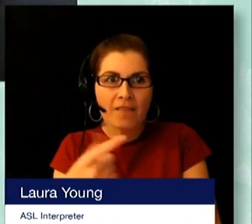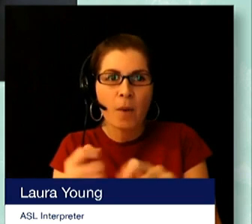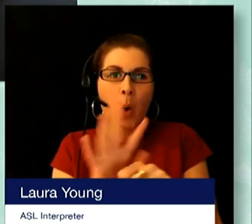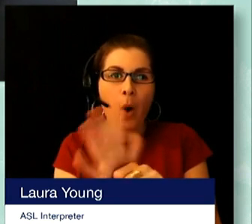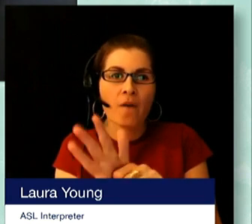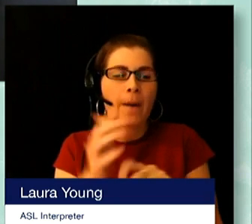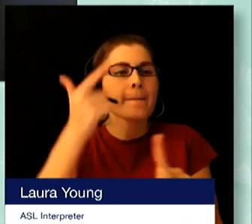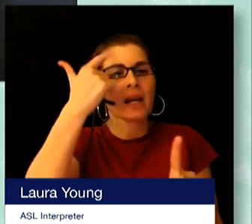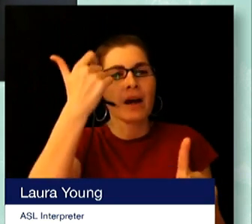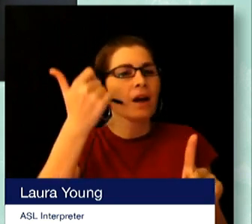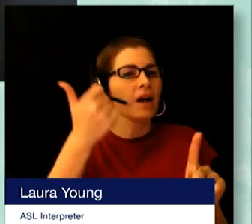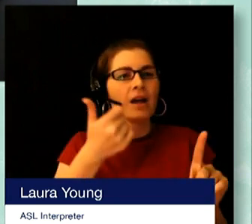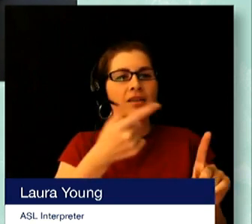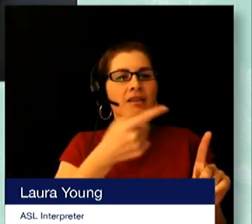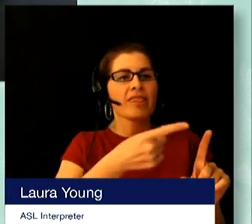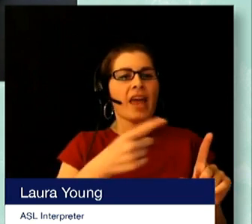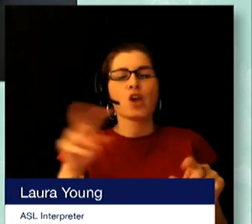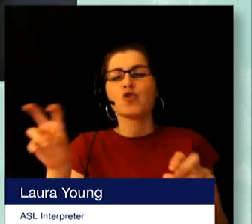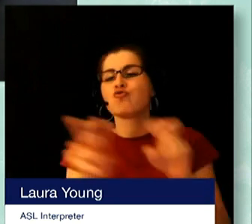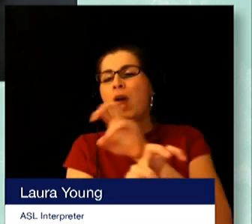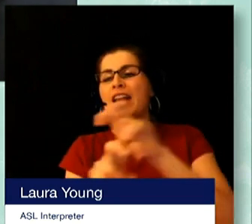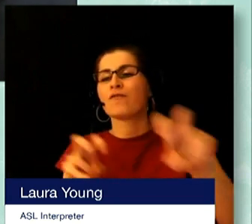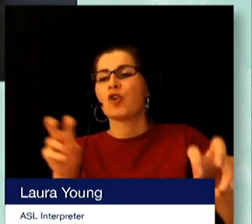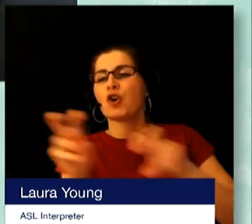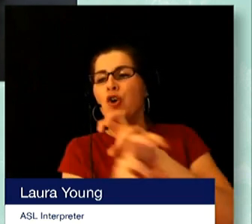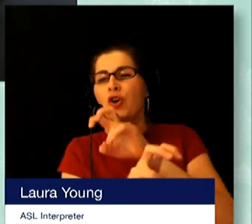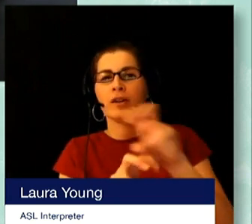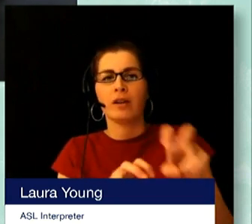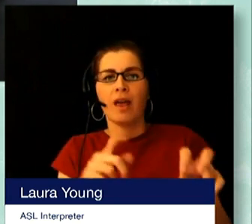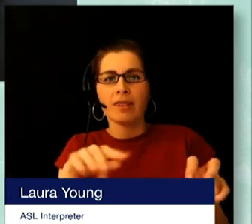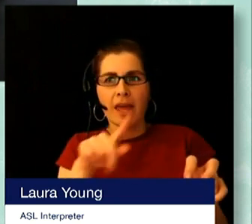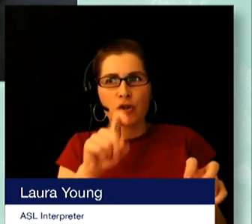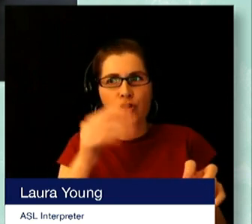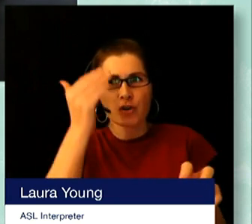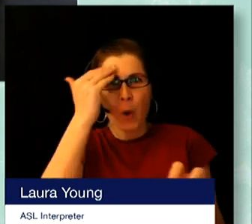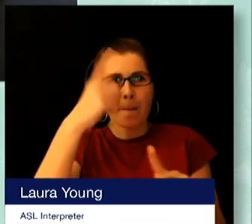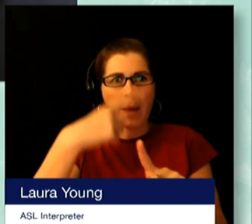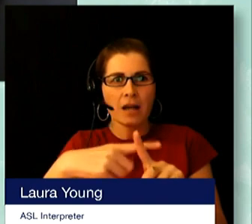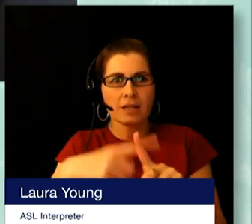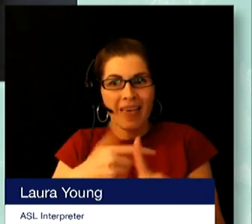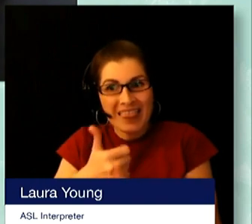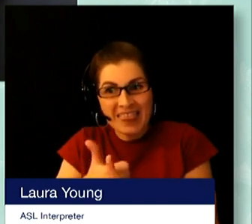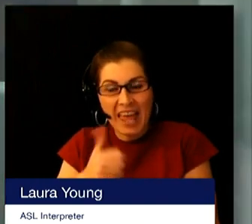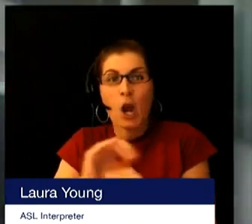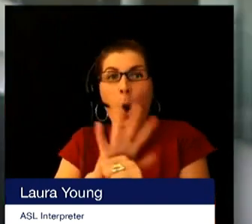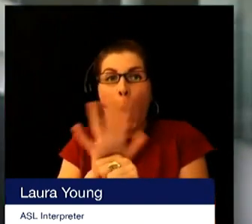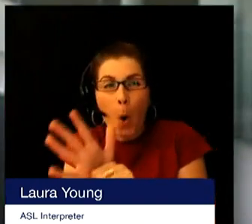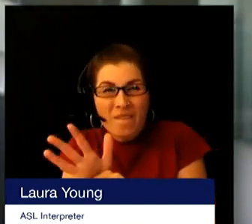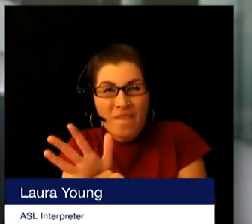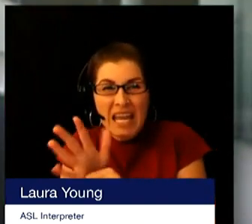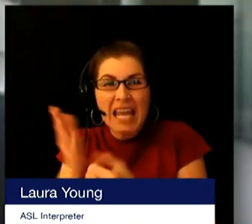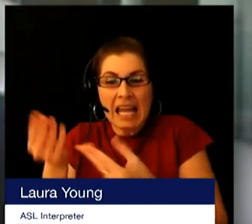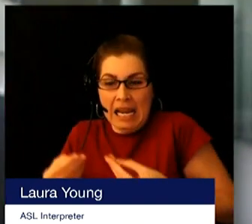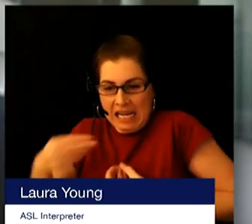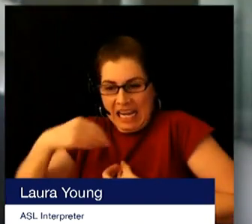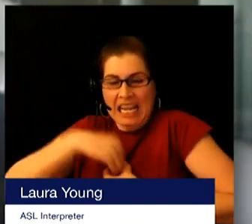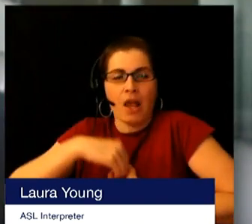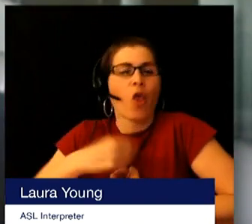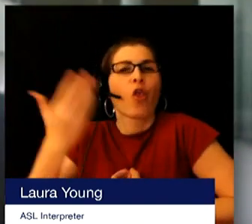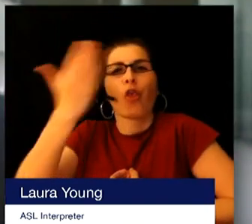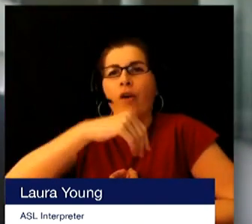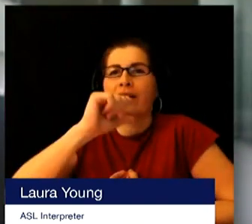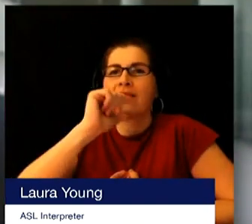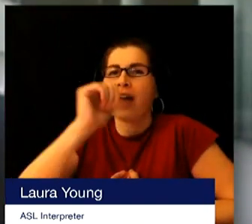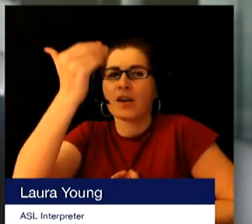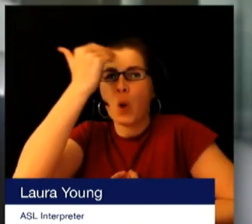of Corrections transferred people who they should have known were positive COVID carriers into a population that up until that point didn't have